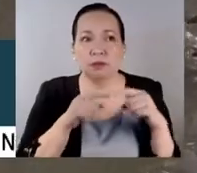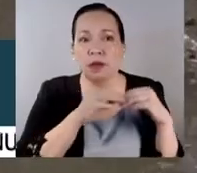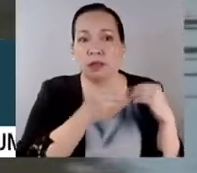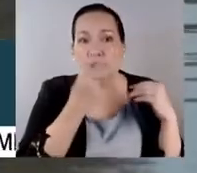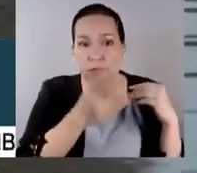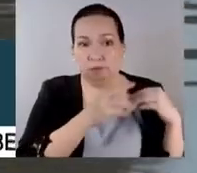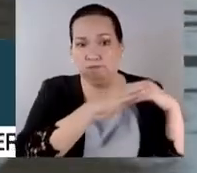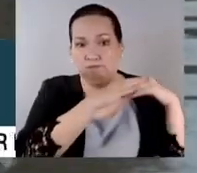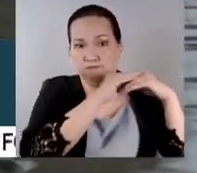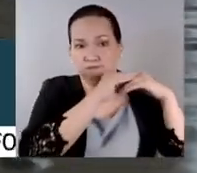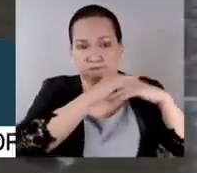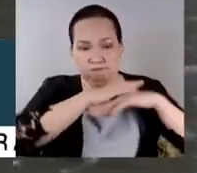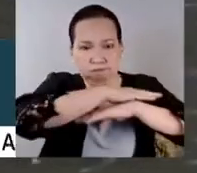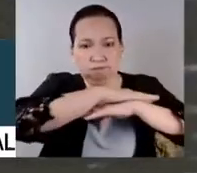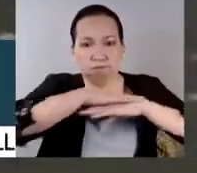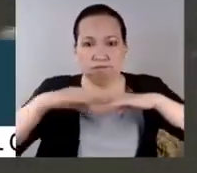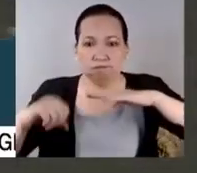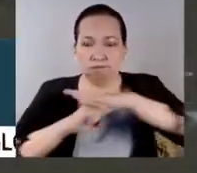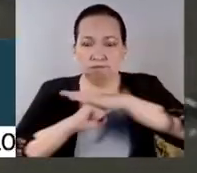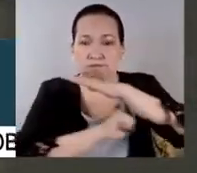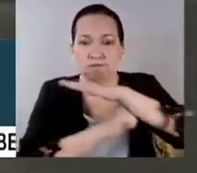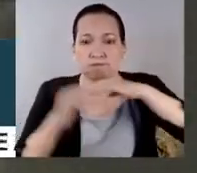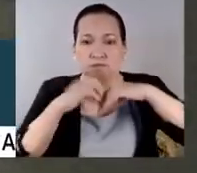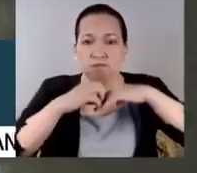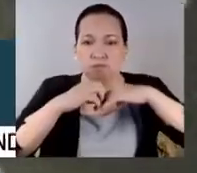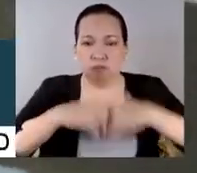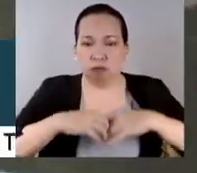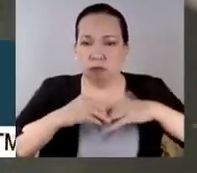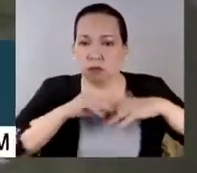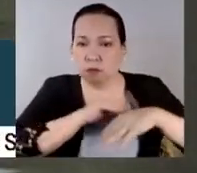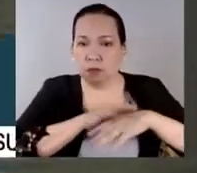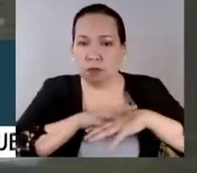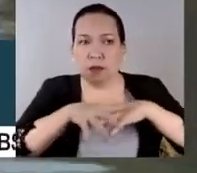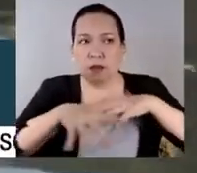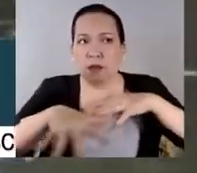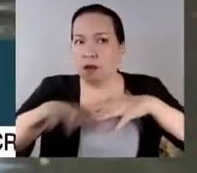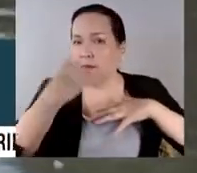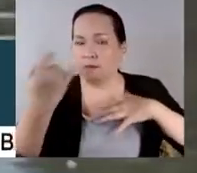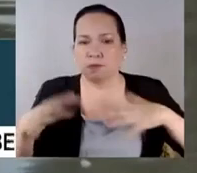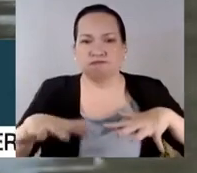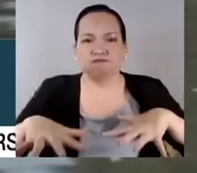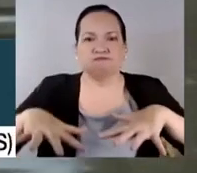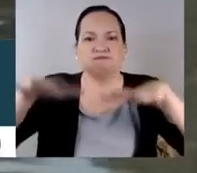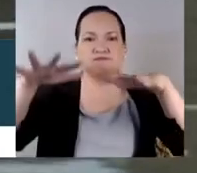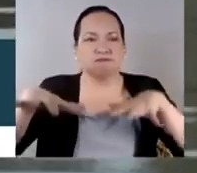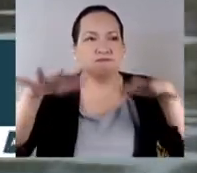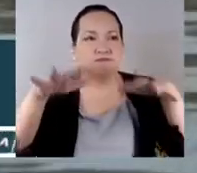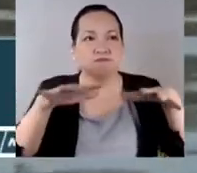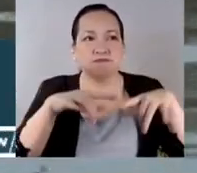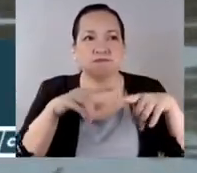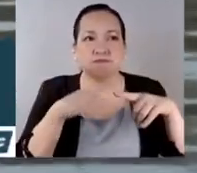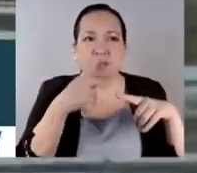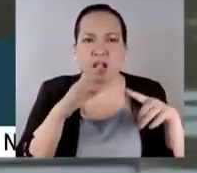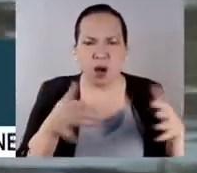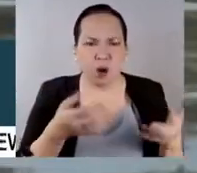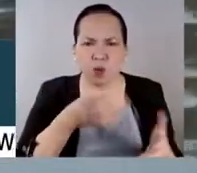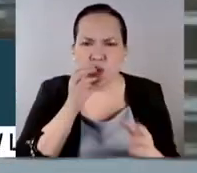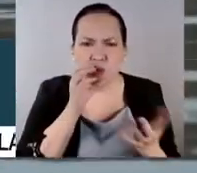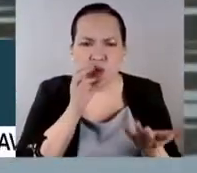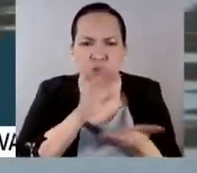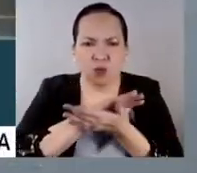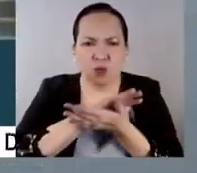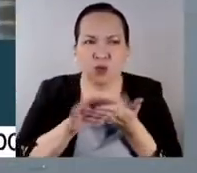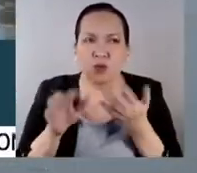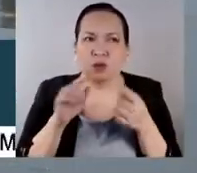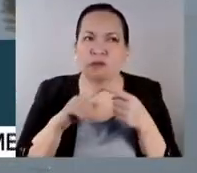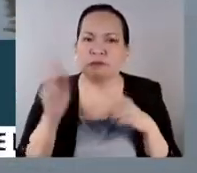the Ukrainian city of Kherson is now completely underwater. Immediate concerns like clean drinking water for the more than